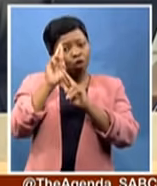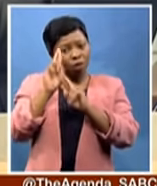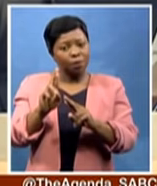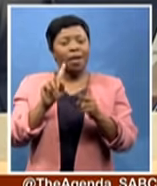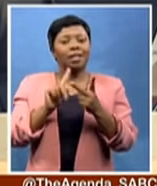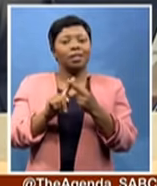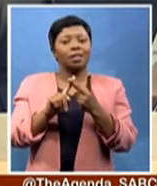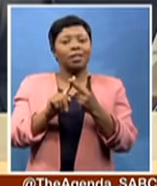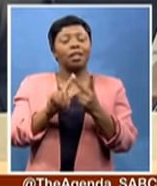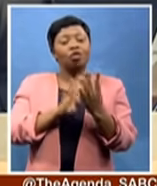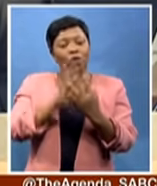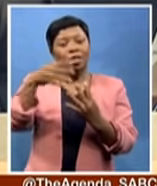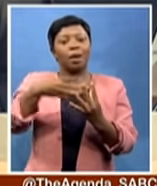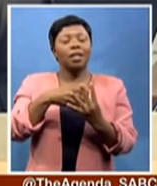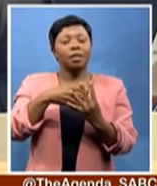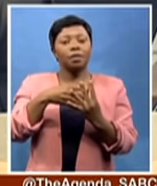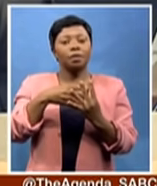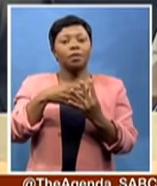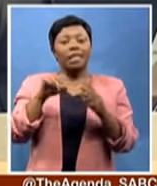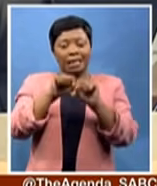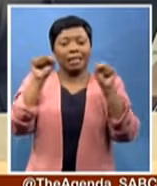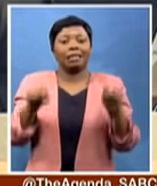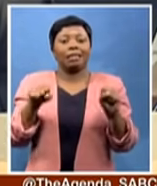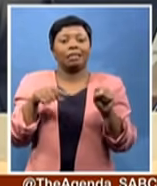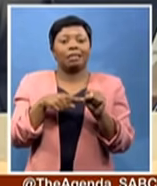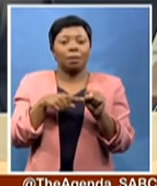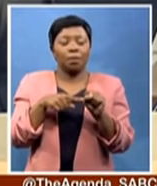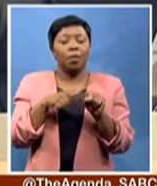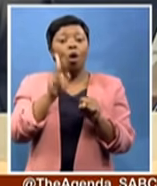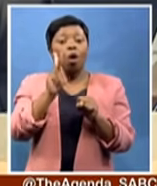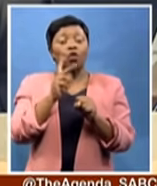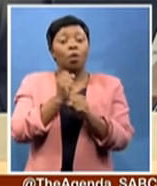will help to rebuild public trust in the political process.